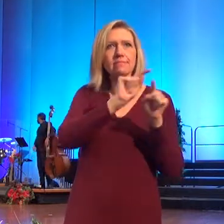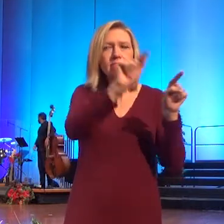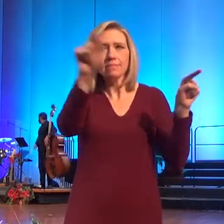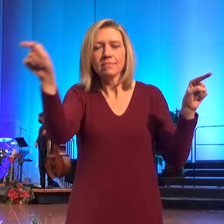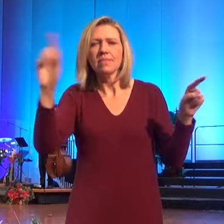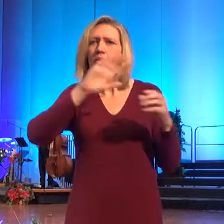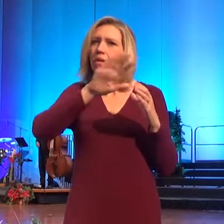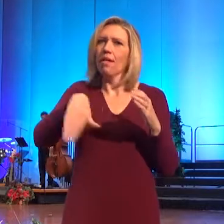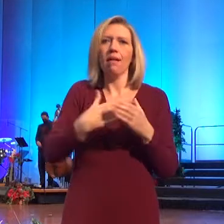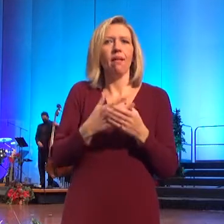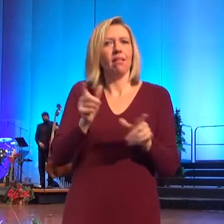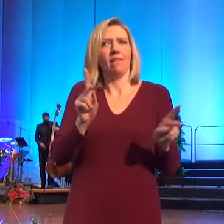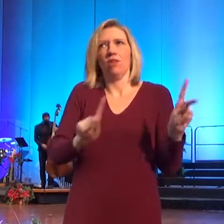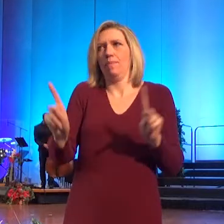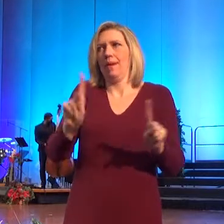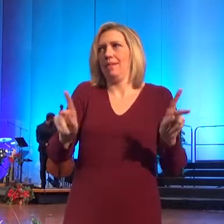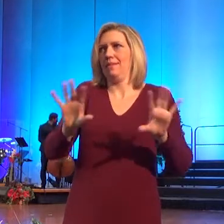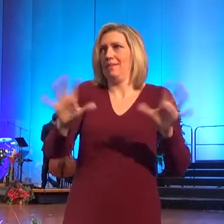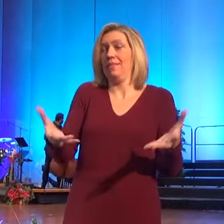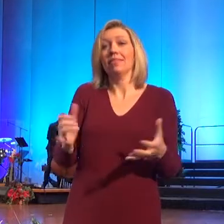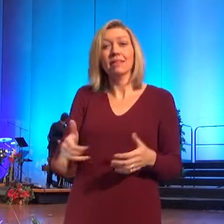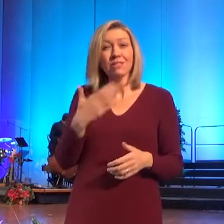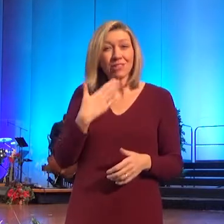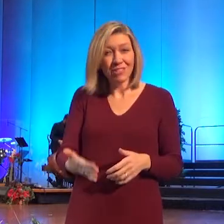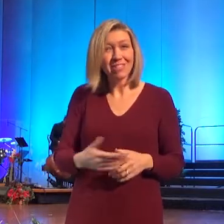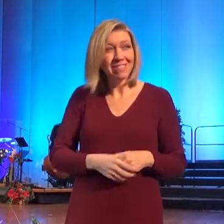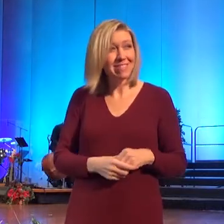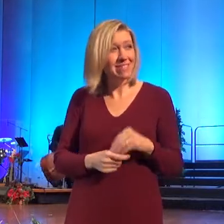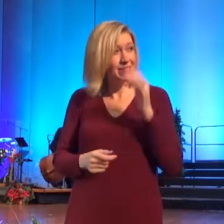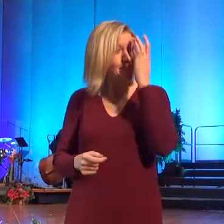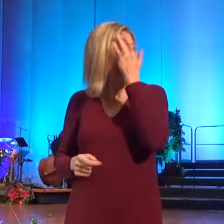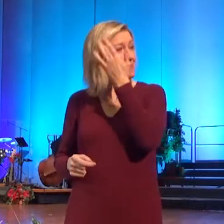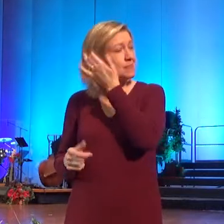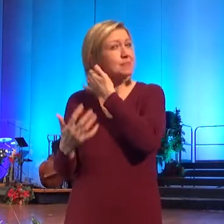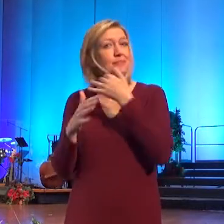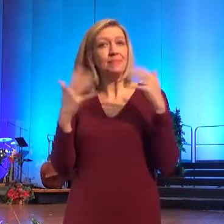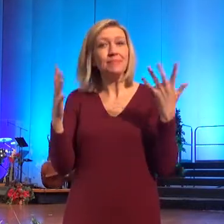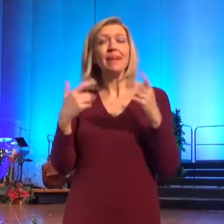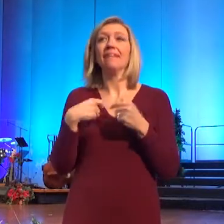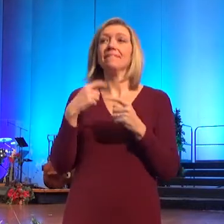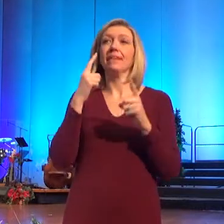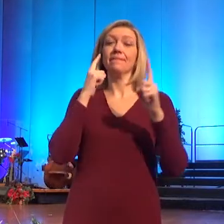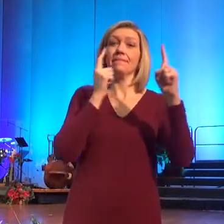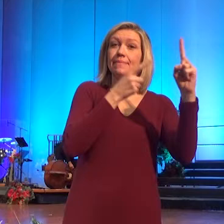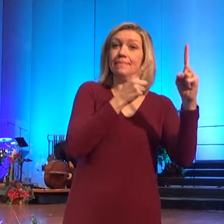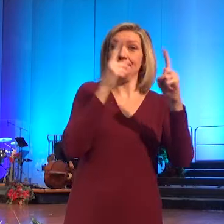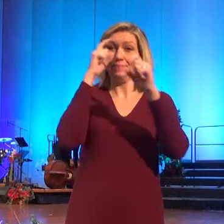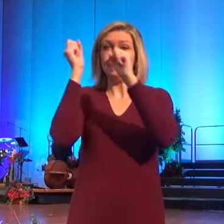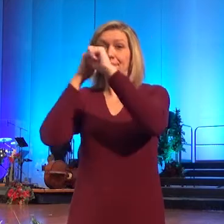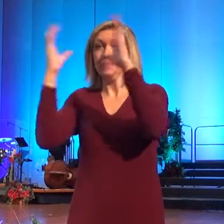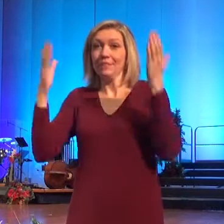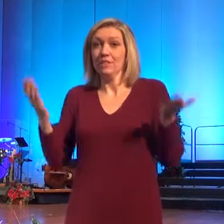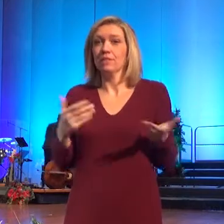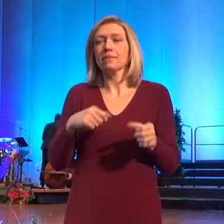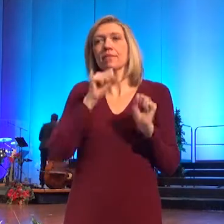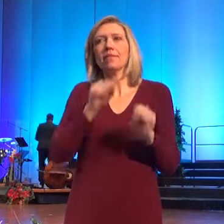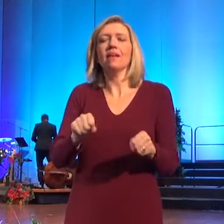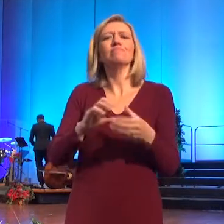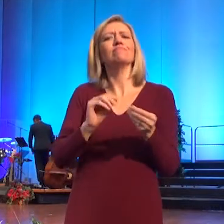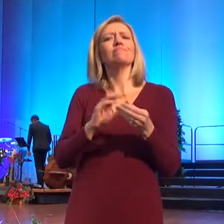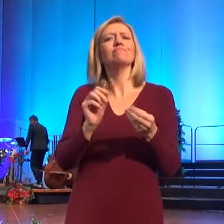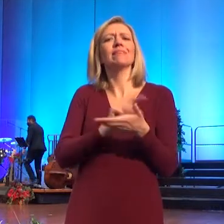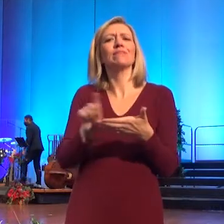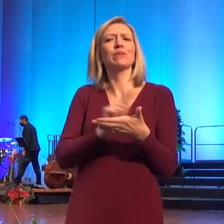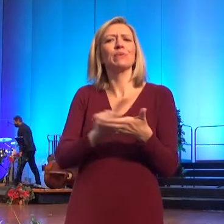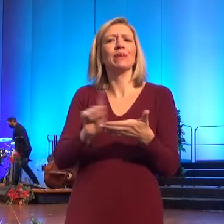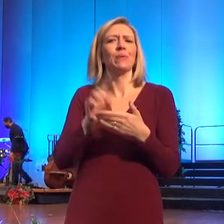of humanity. Isn't that a good thing to do? We have a vision and a mission here we love to share and say together each